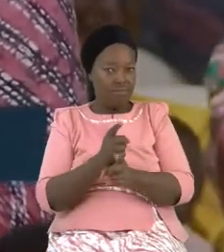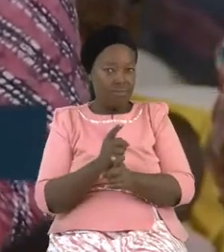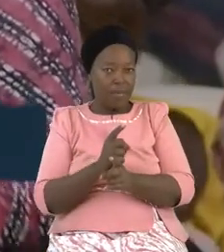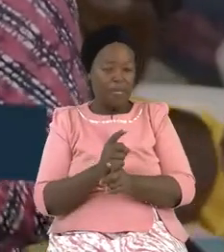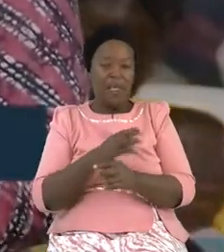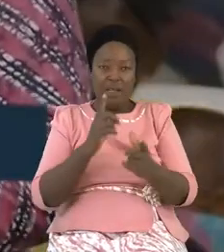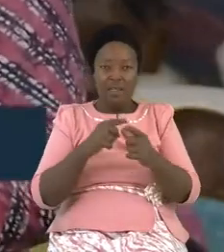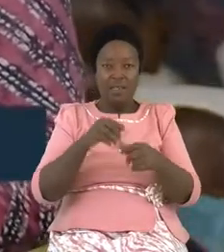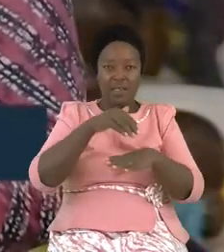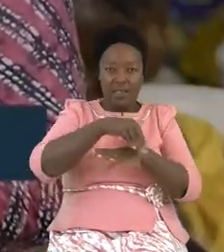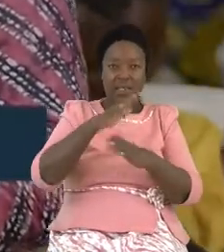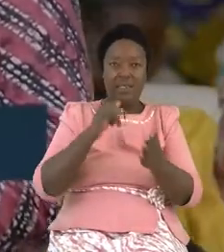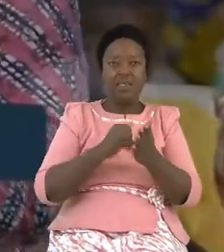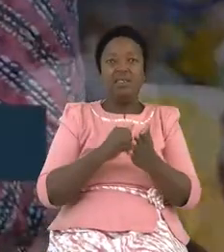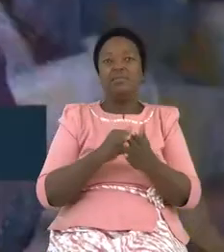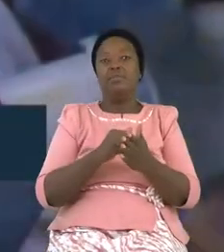And if you cannot,